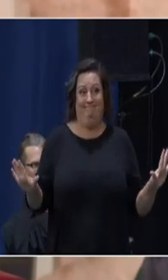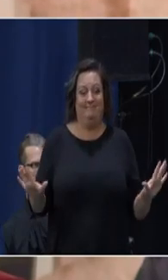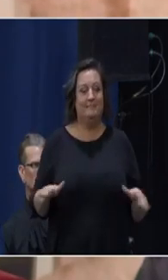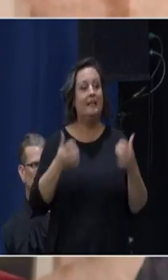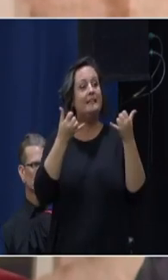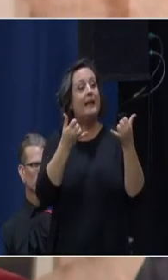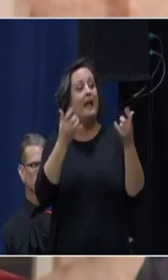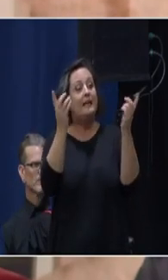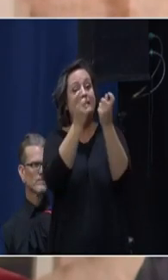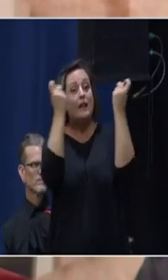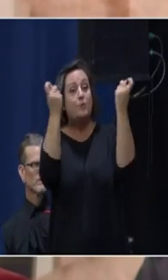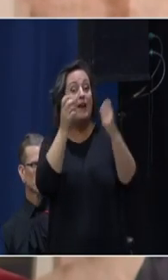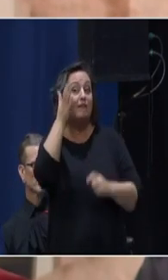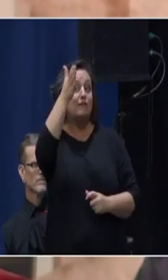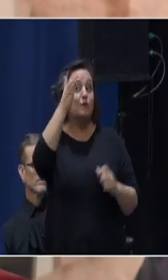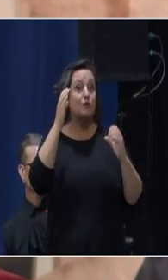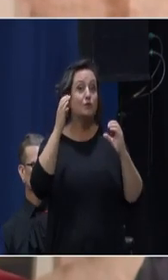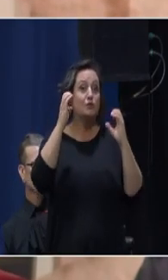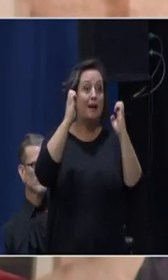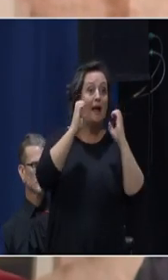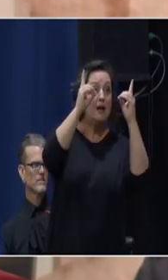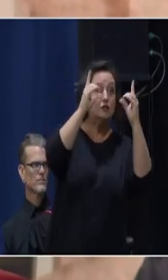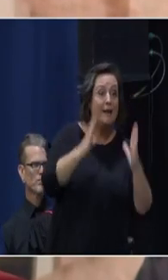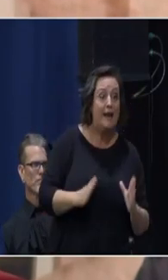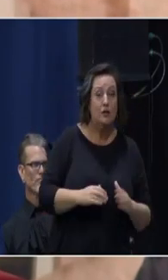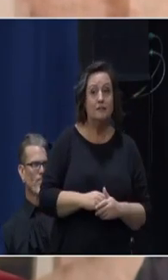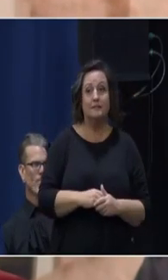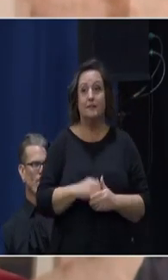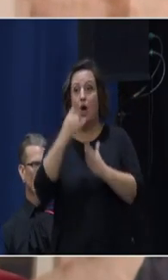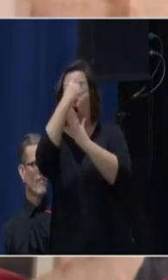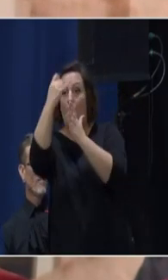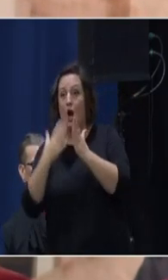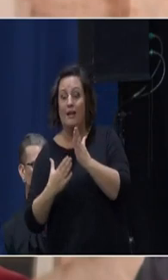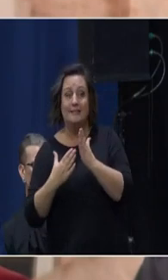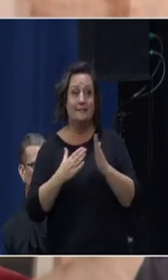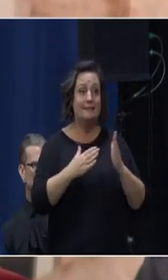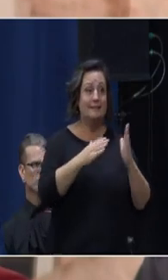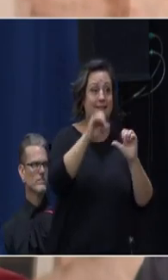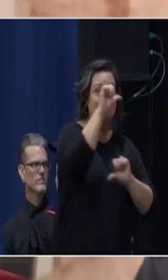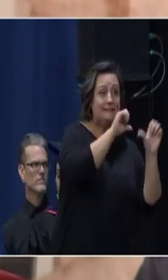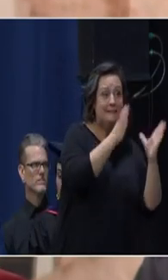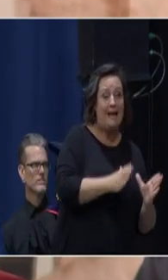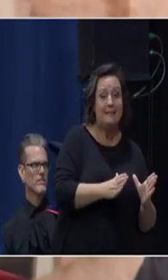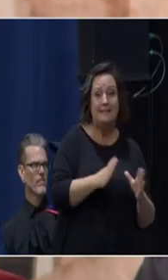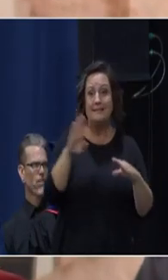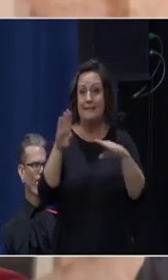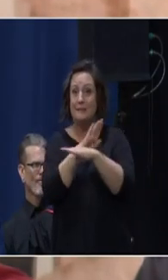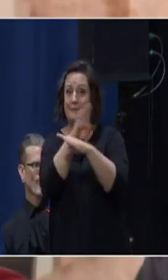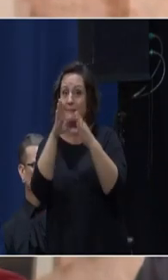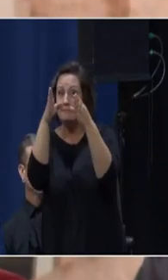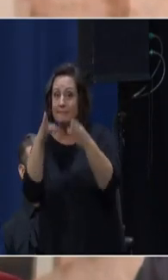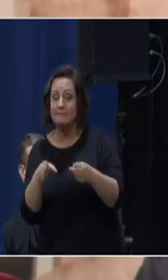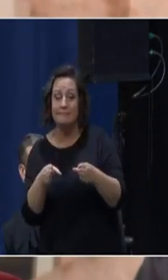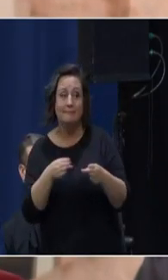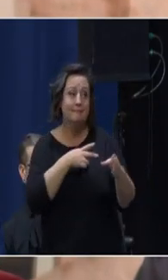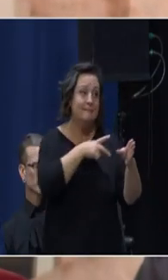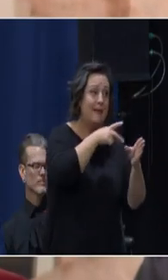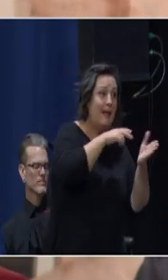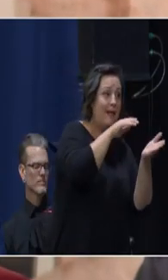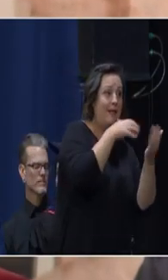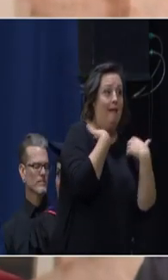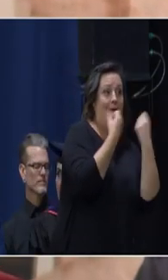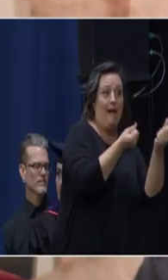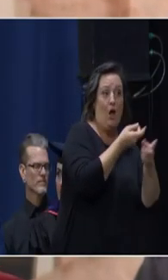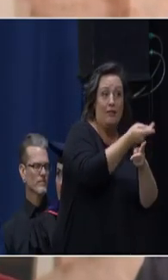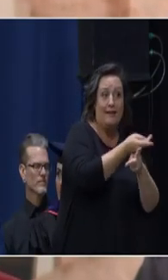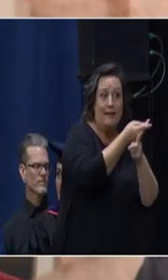celebrating the future educators, artists, scientists, business leaders, healthcare professionals, and others who